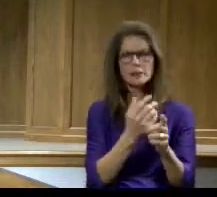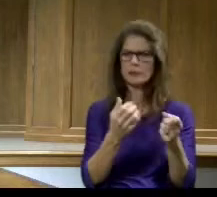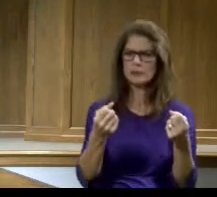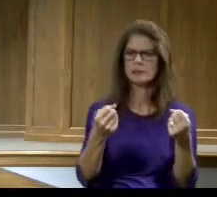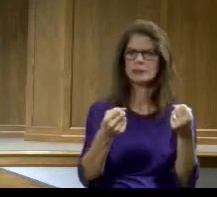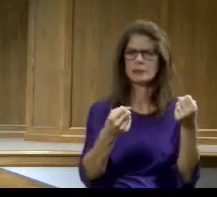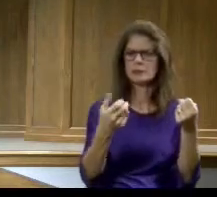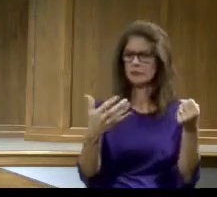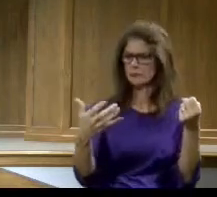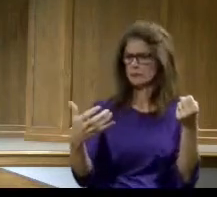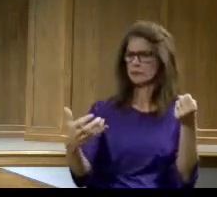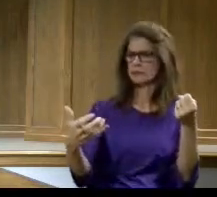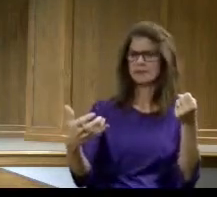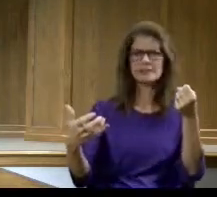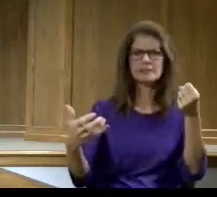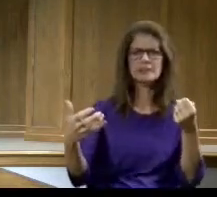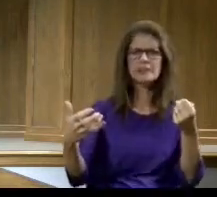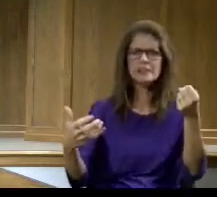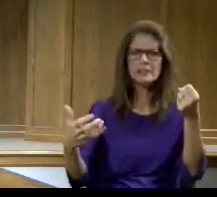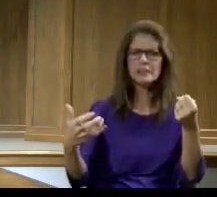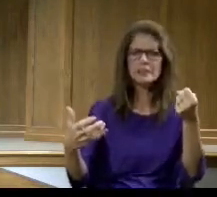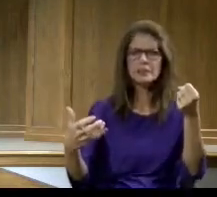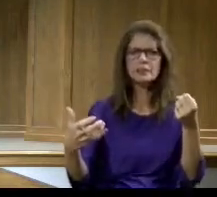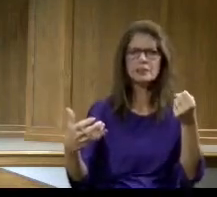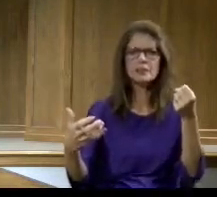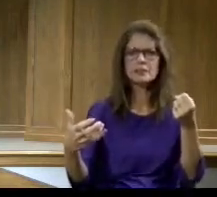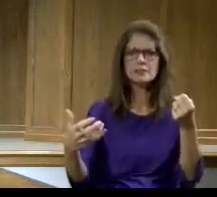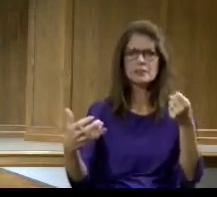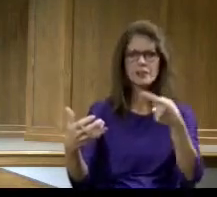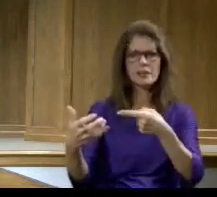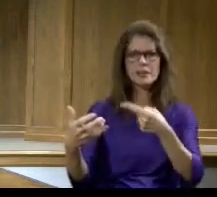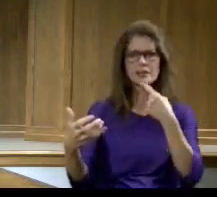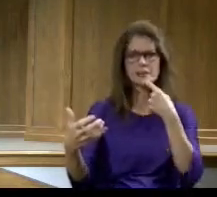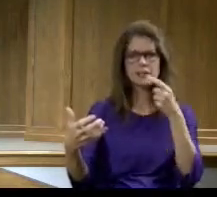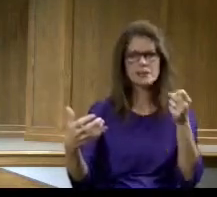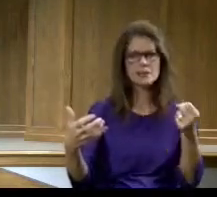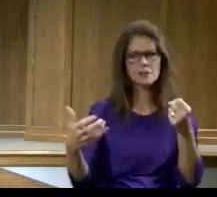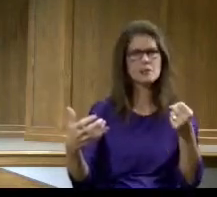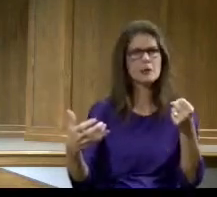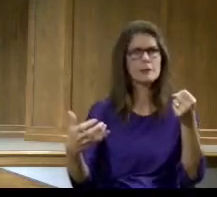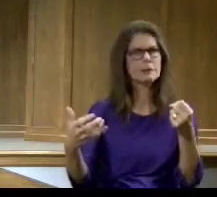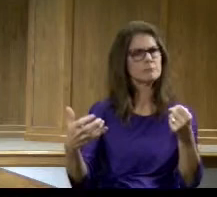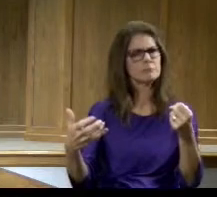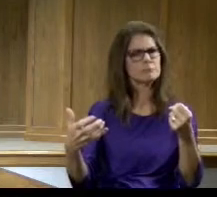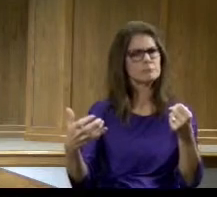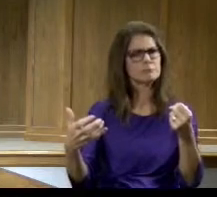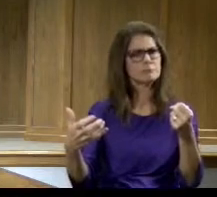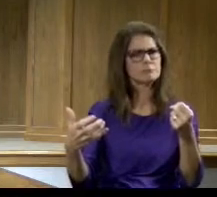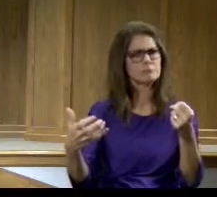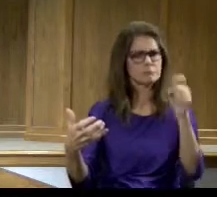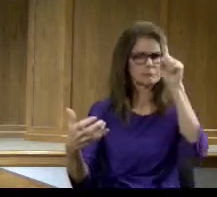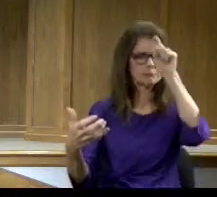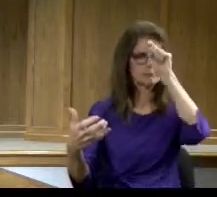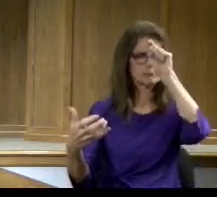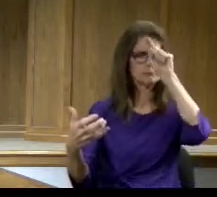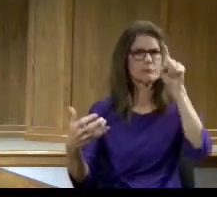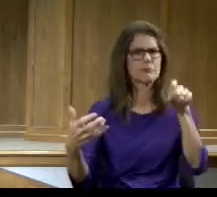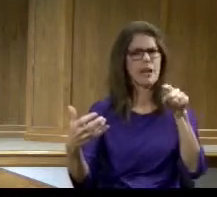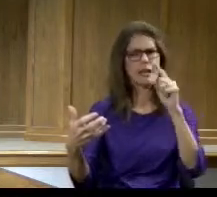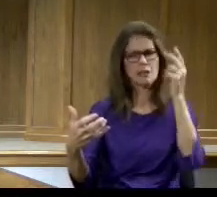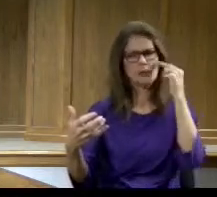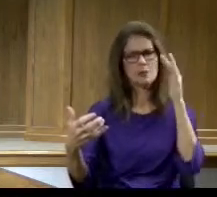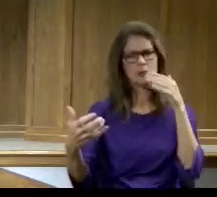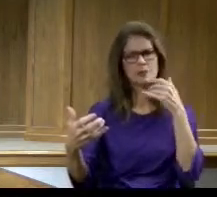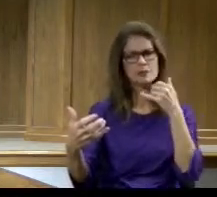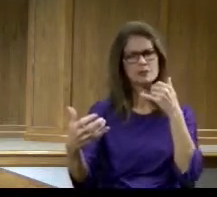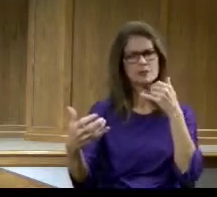then. And so, you know, your phone's telling you things to do, and so, but I knew that wasn't right,